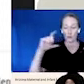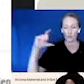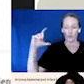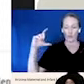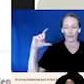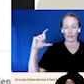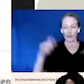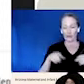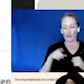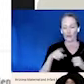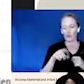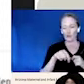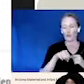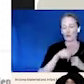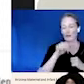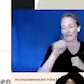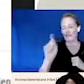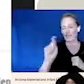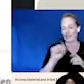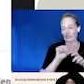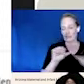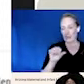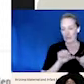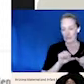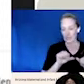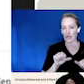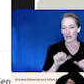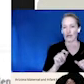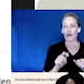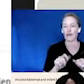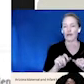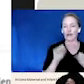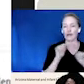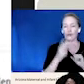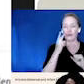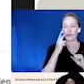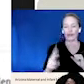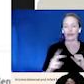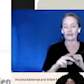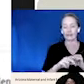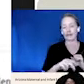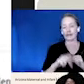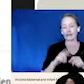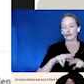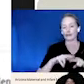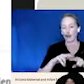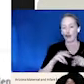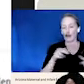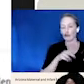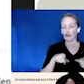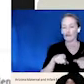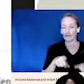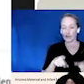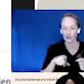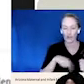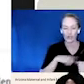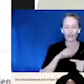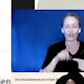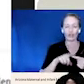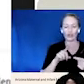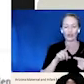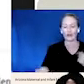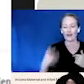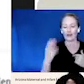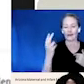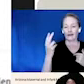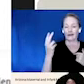Phoenix area. So again, you can see Salt River, Pima, Maricopa, Gila River Indian community, and then